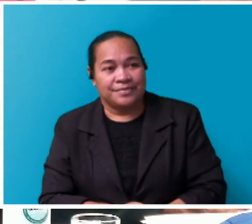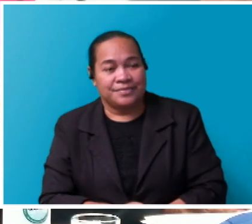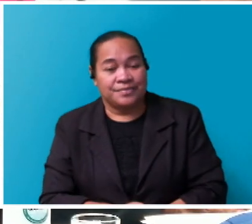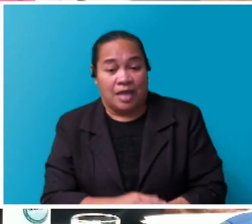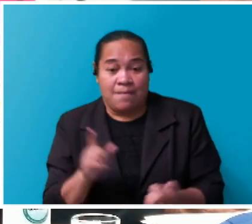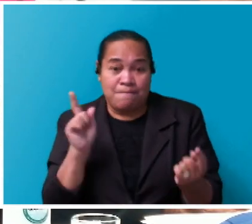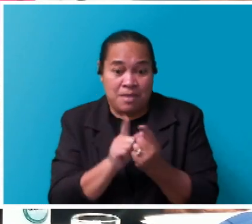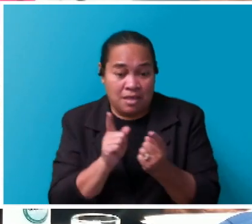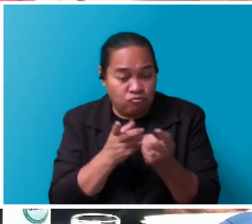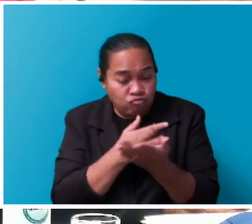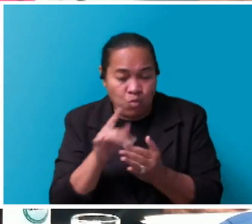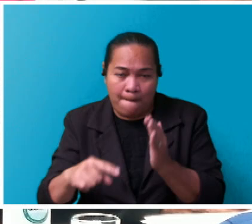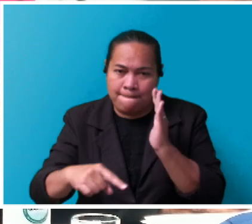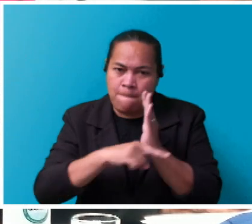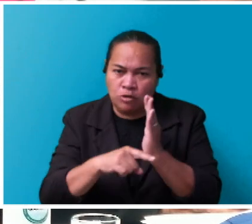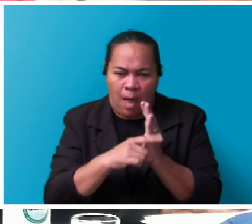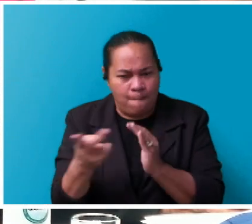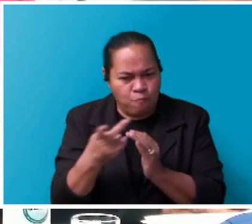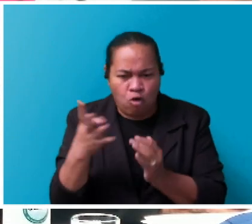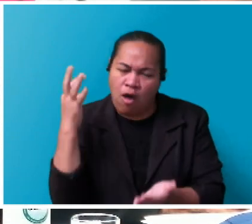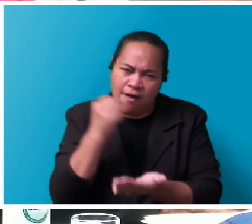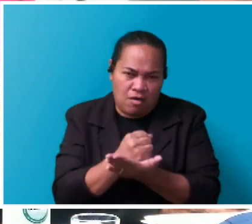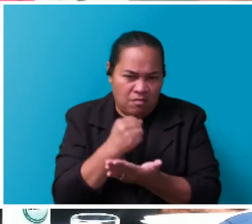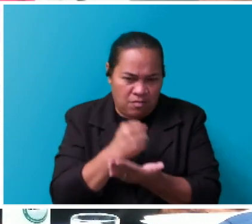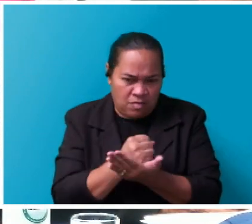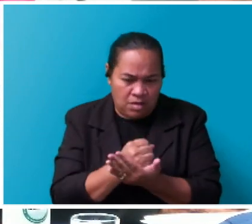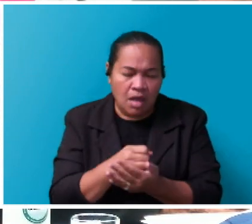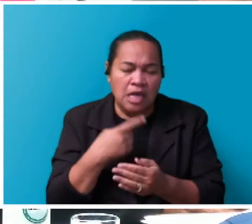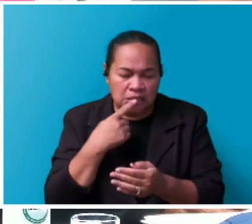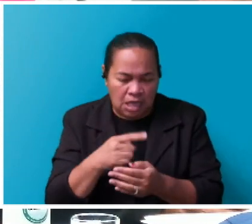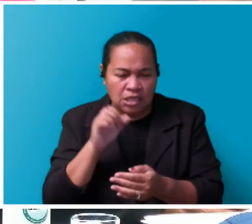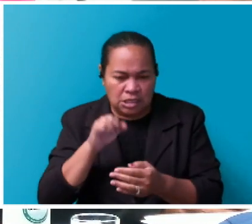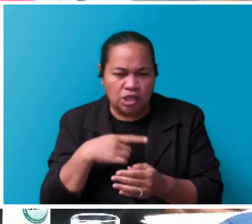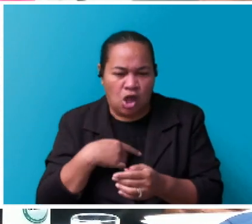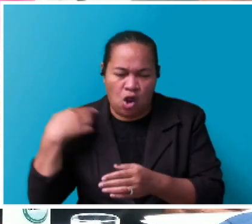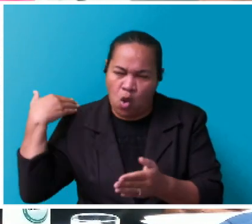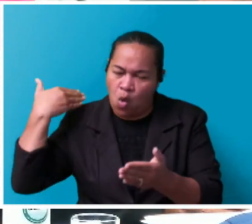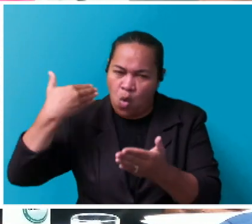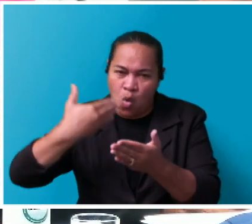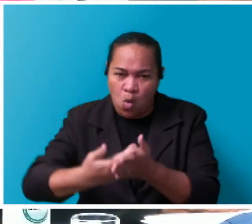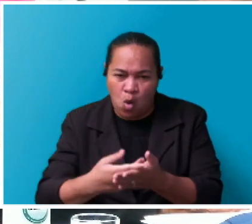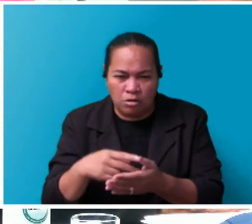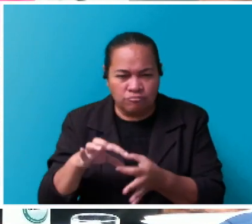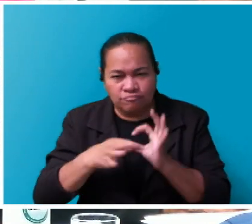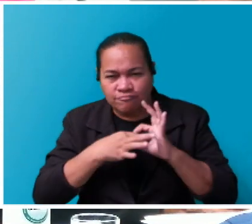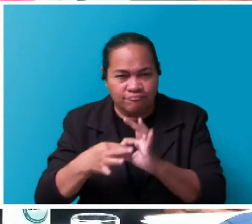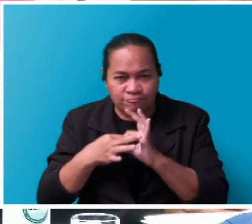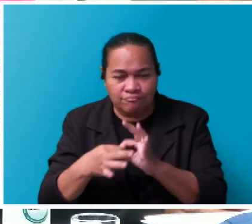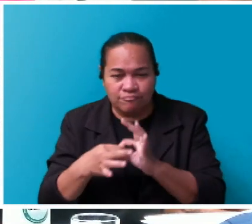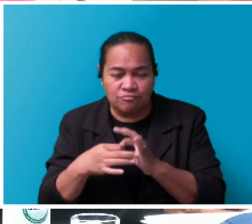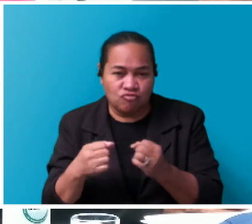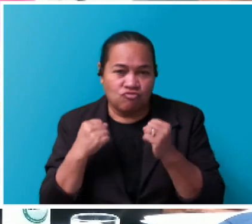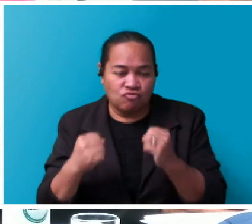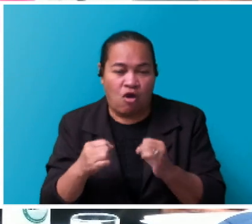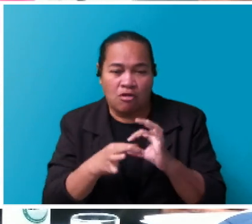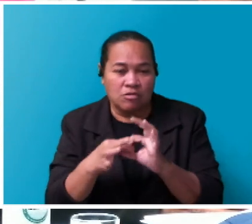meeting was positive, with both sides reaffirming the long-standing Fiji-US relationship and expressing